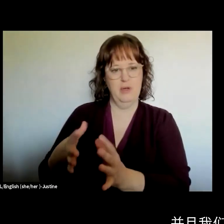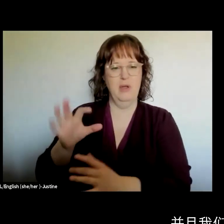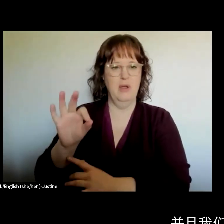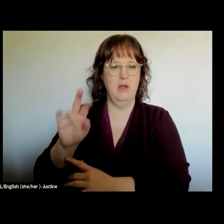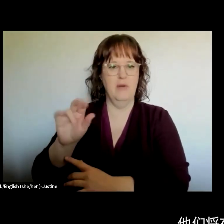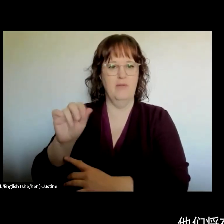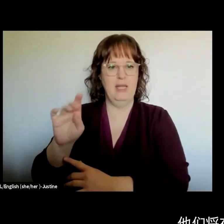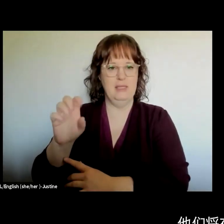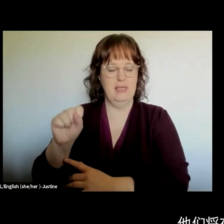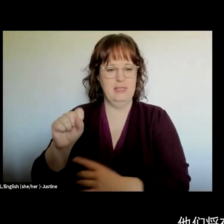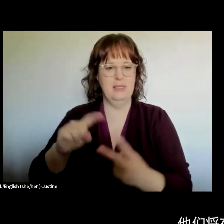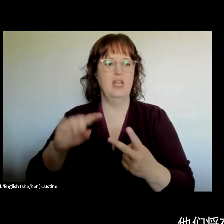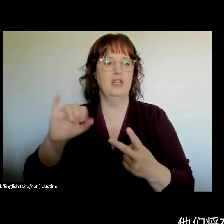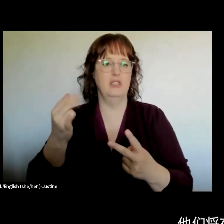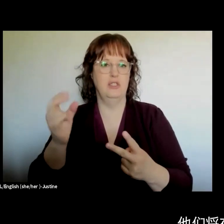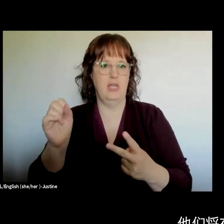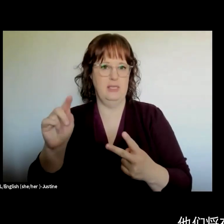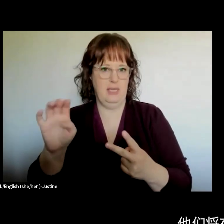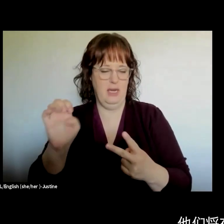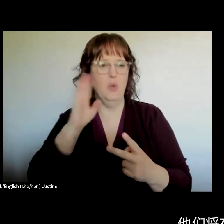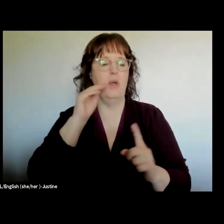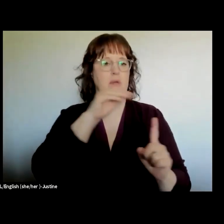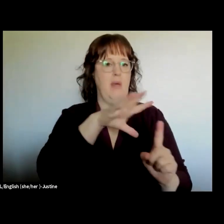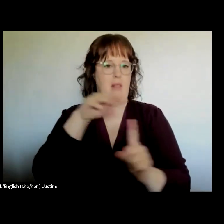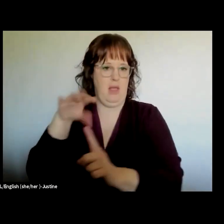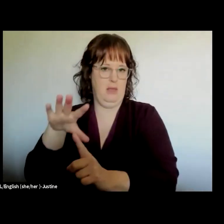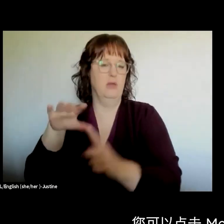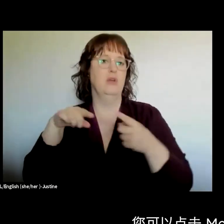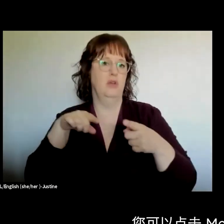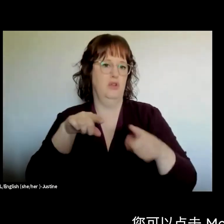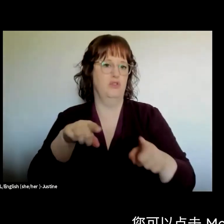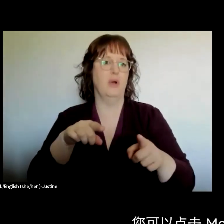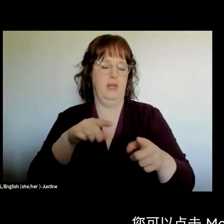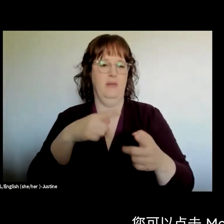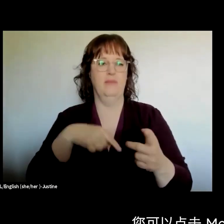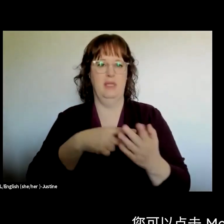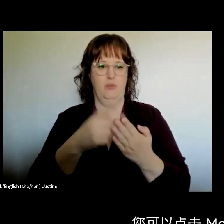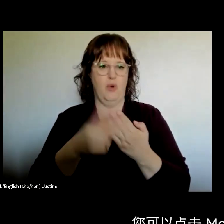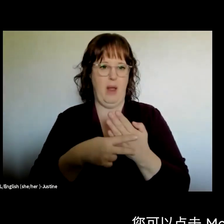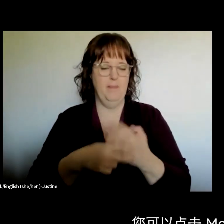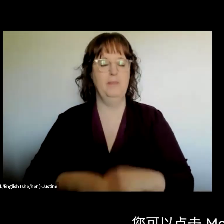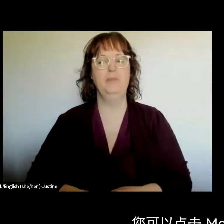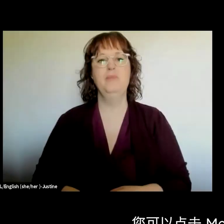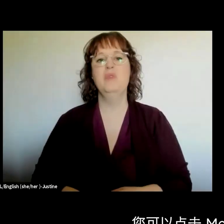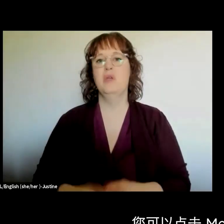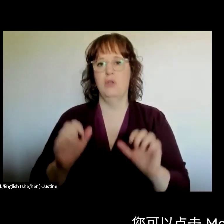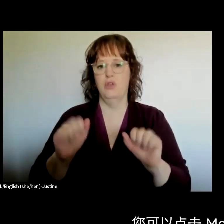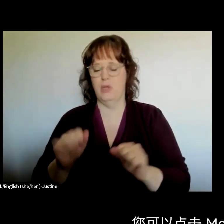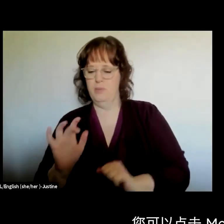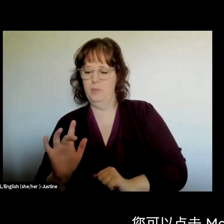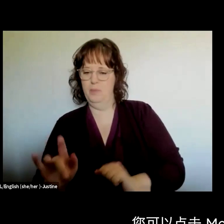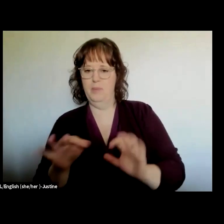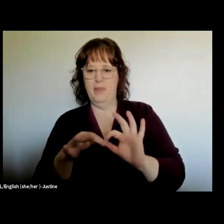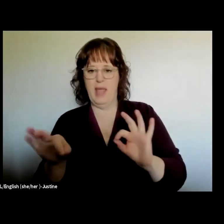and Justine, who will be spotlit throughout the program. You can enable automatically generated captions by clicking on the